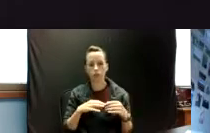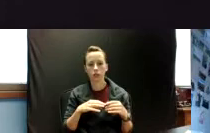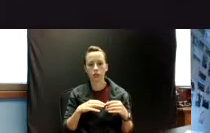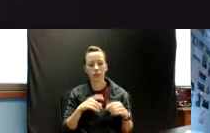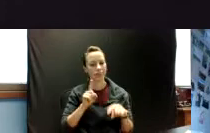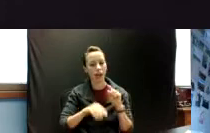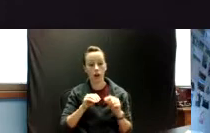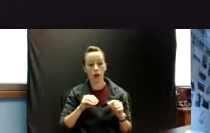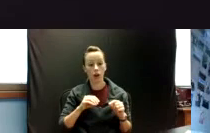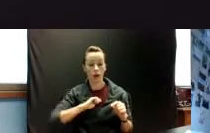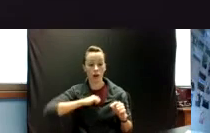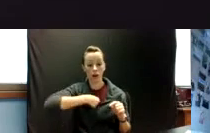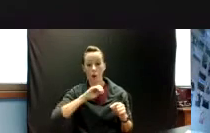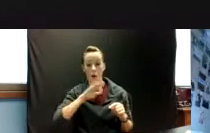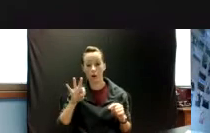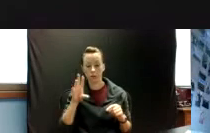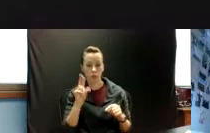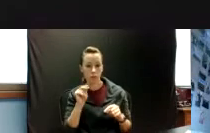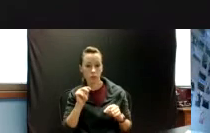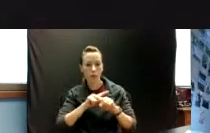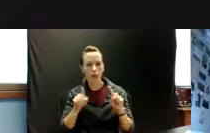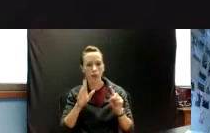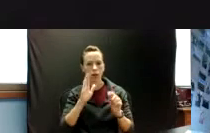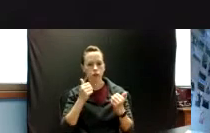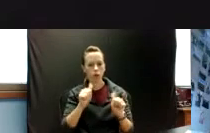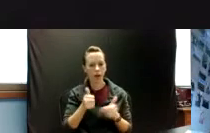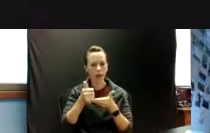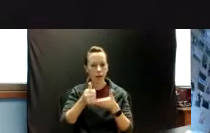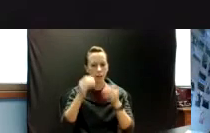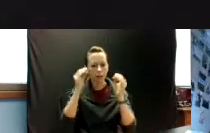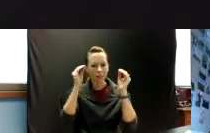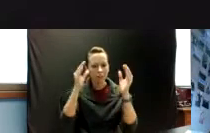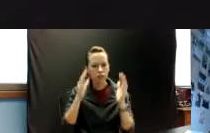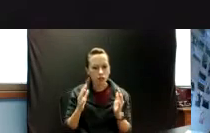but certainly helping educators through that, helping